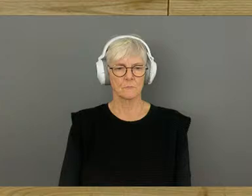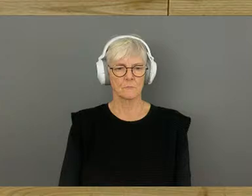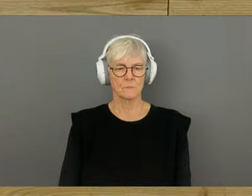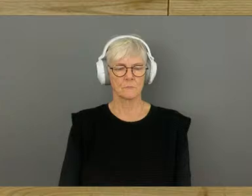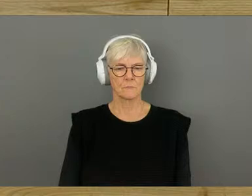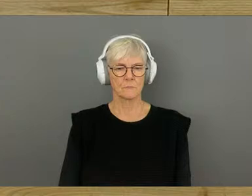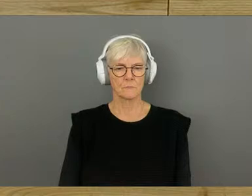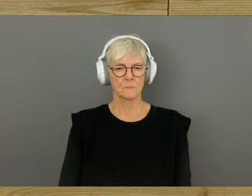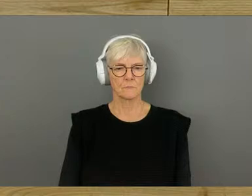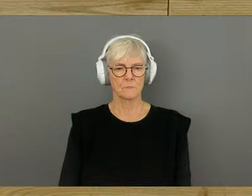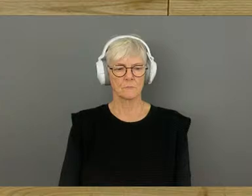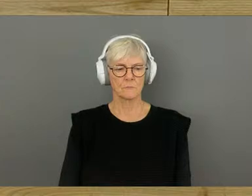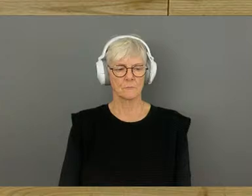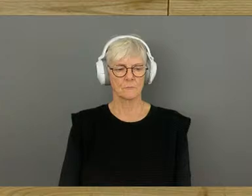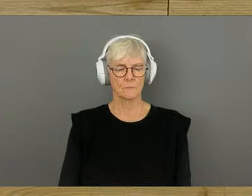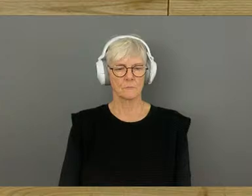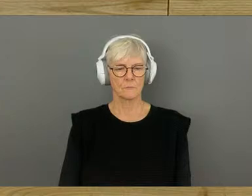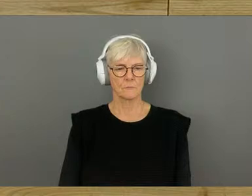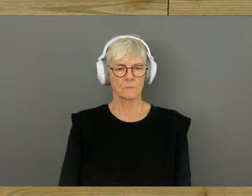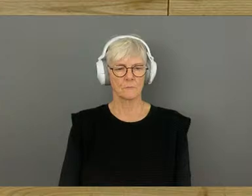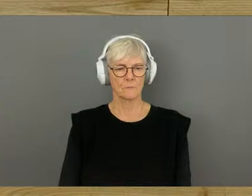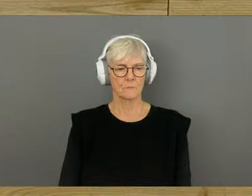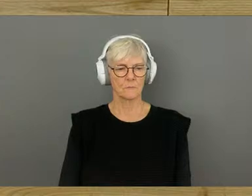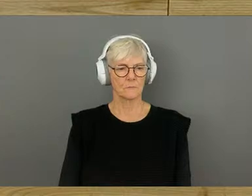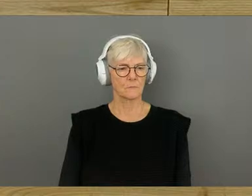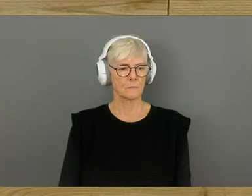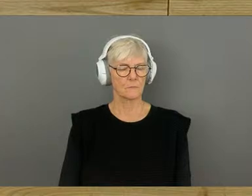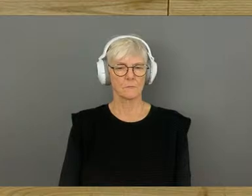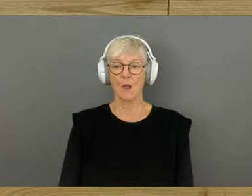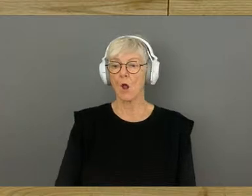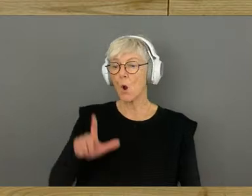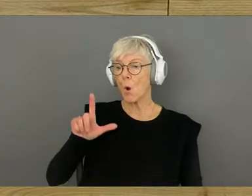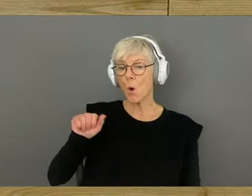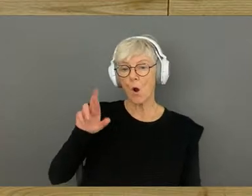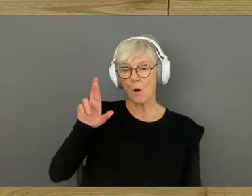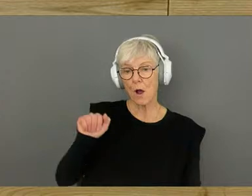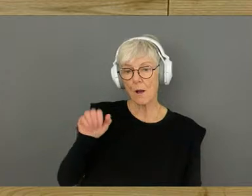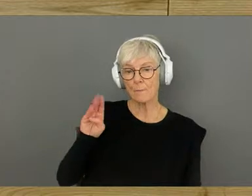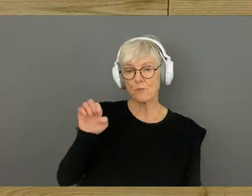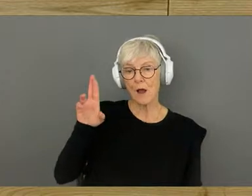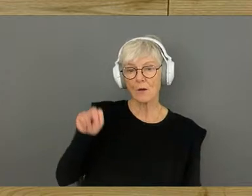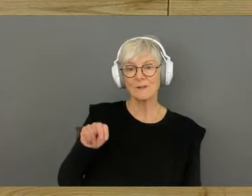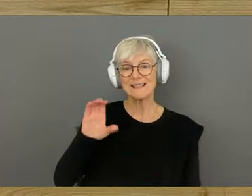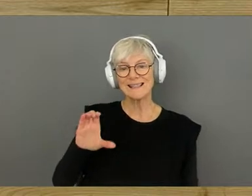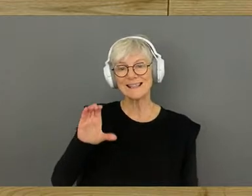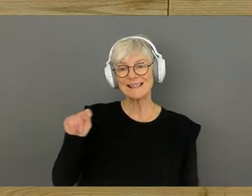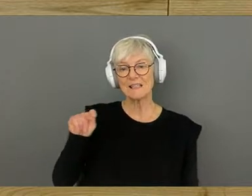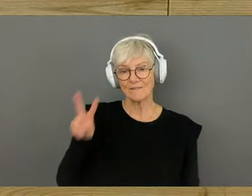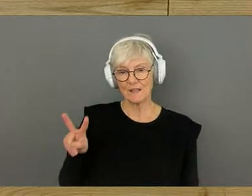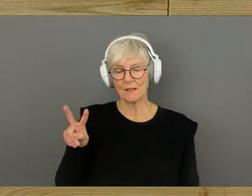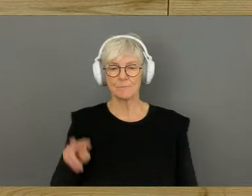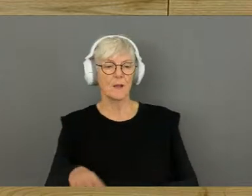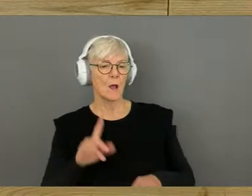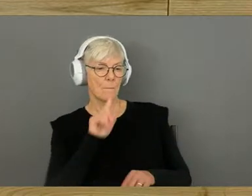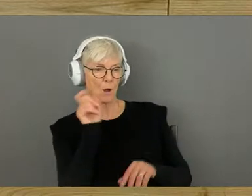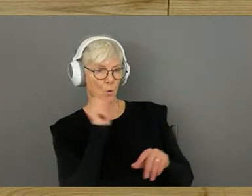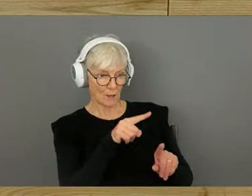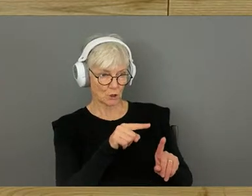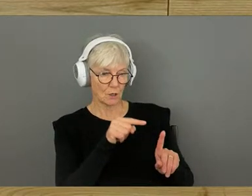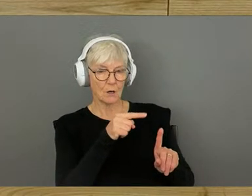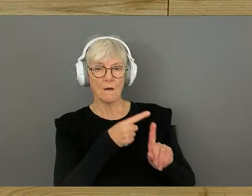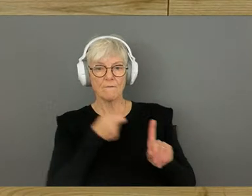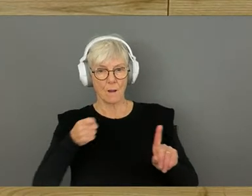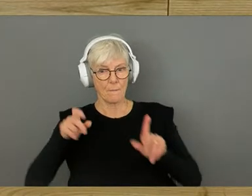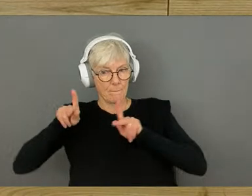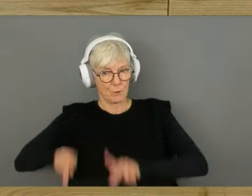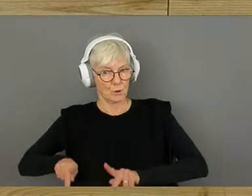in person and those online. Laura Brown, CTV. Question for NB Power, but it comes from a resident who doesn't have power